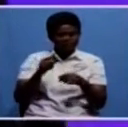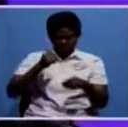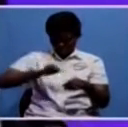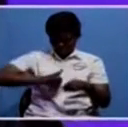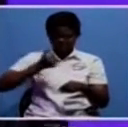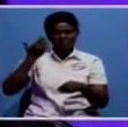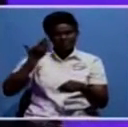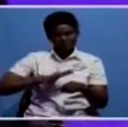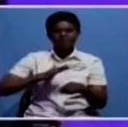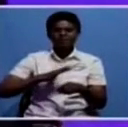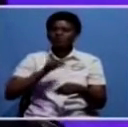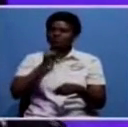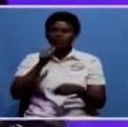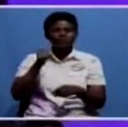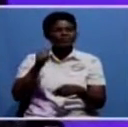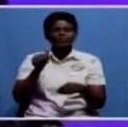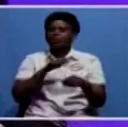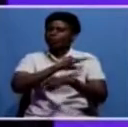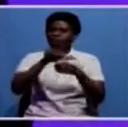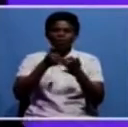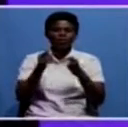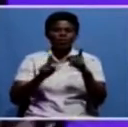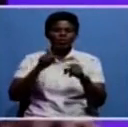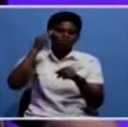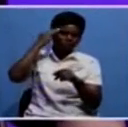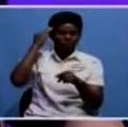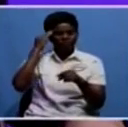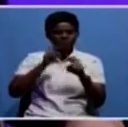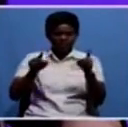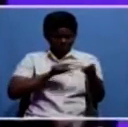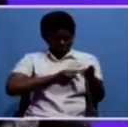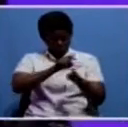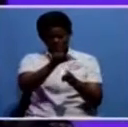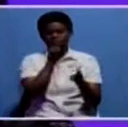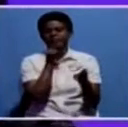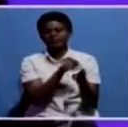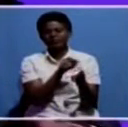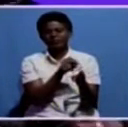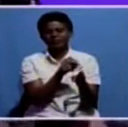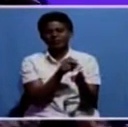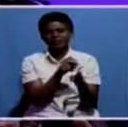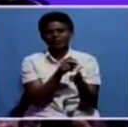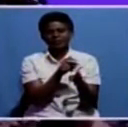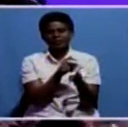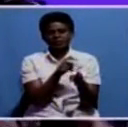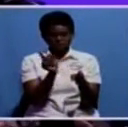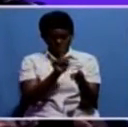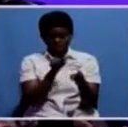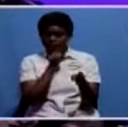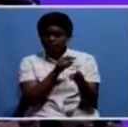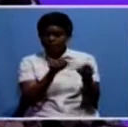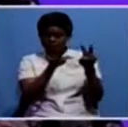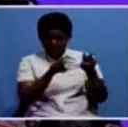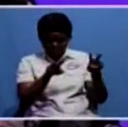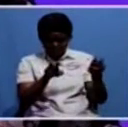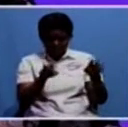nature is not for consumption by everybody. It's supposed to be for the professionals, so that where that intelligence has been verified,